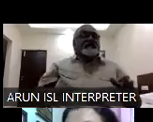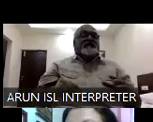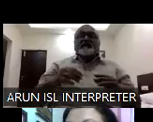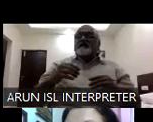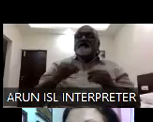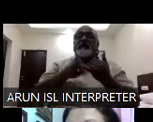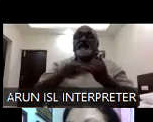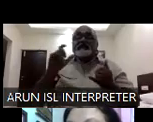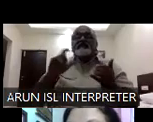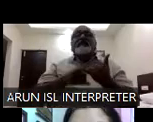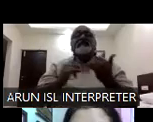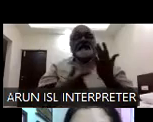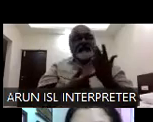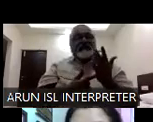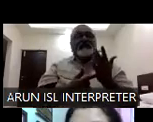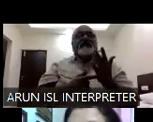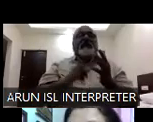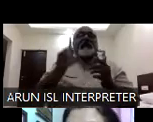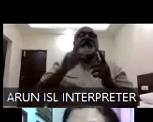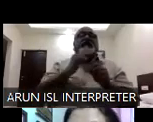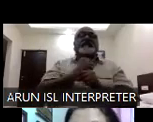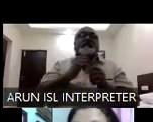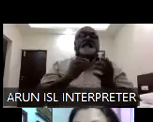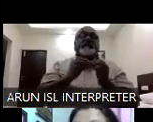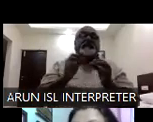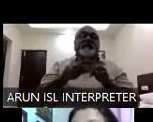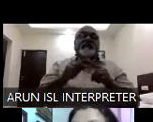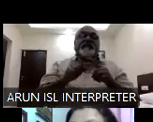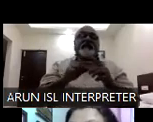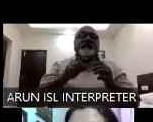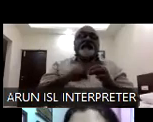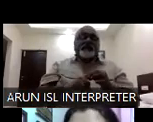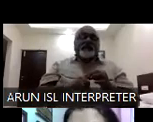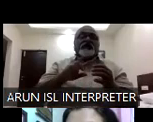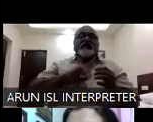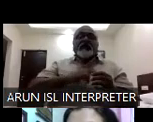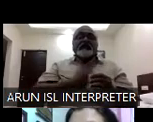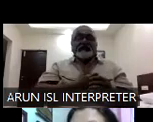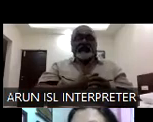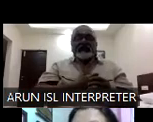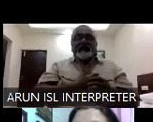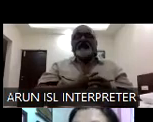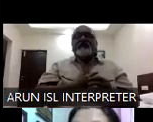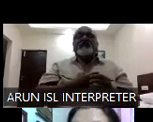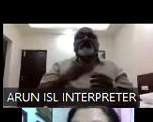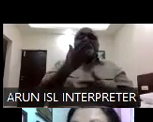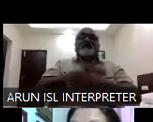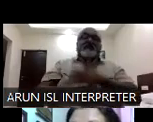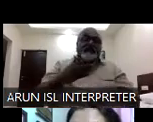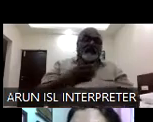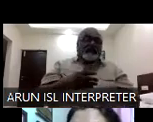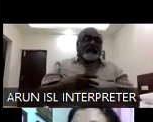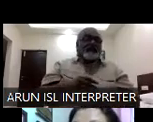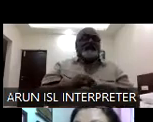transgender, why the attitude of the government is so different, that they don't want